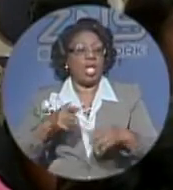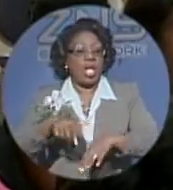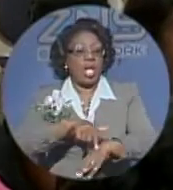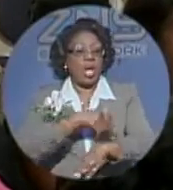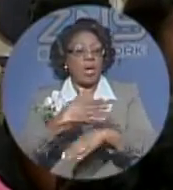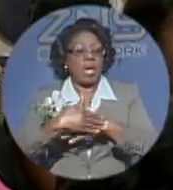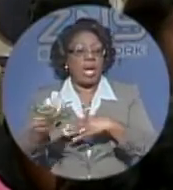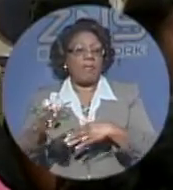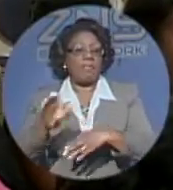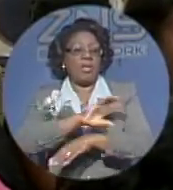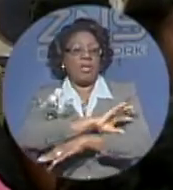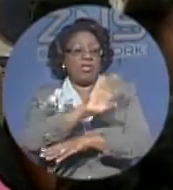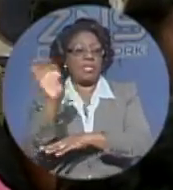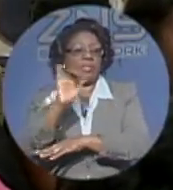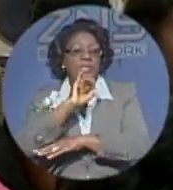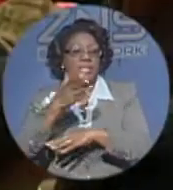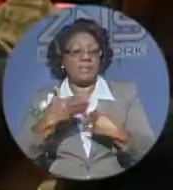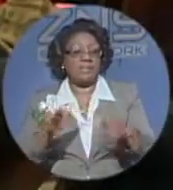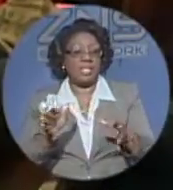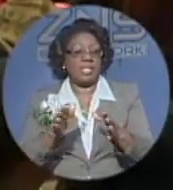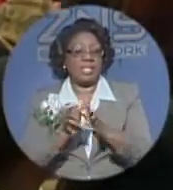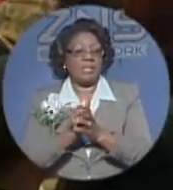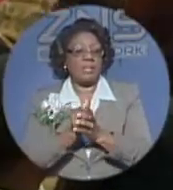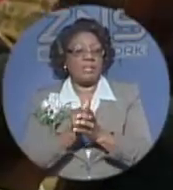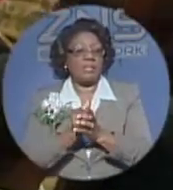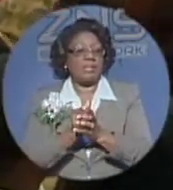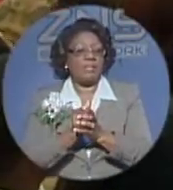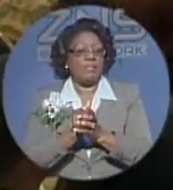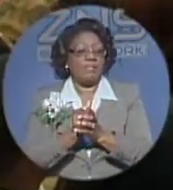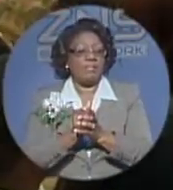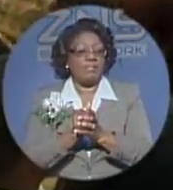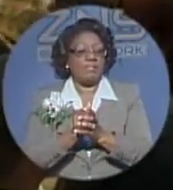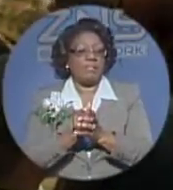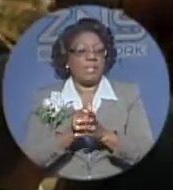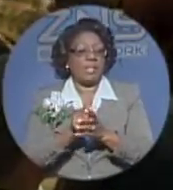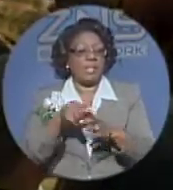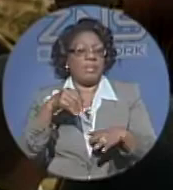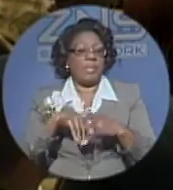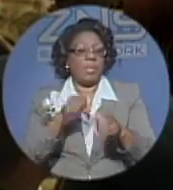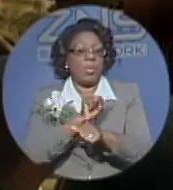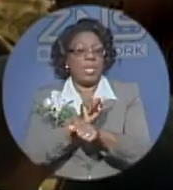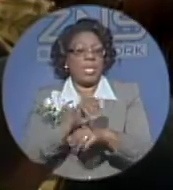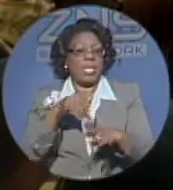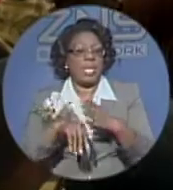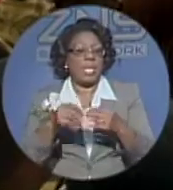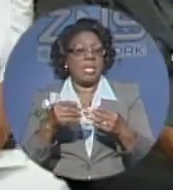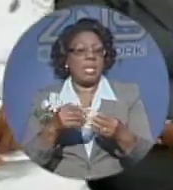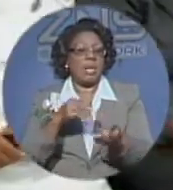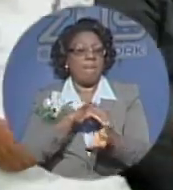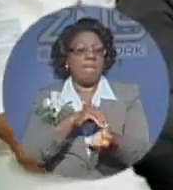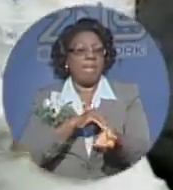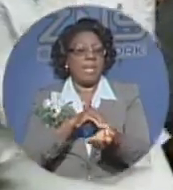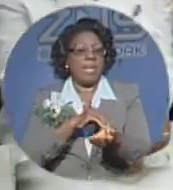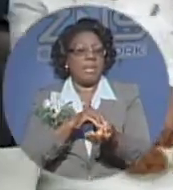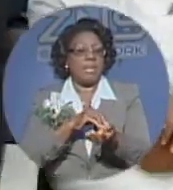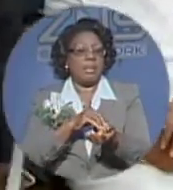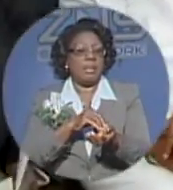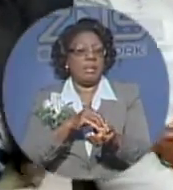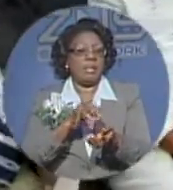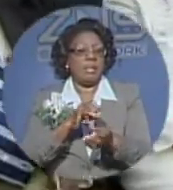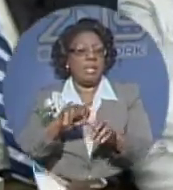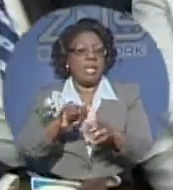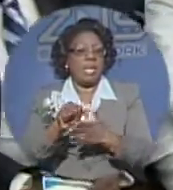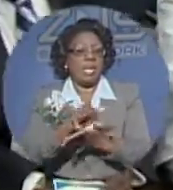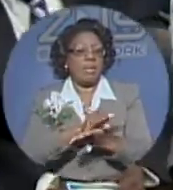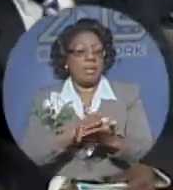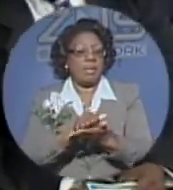gain work experience in one of the fastest growing fields in the country, the medical field, and at the government's largest corporation, the Public Hospitals